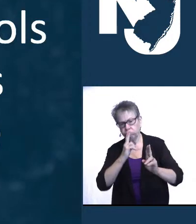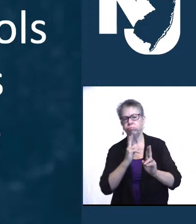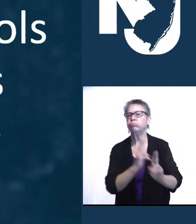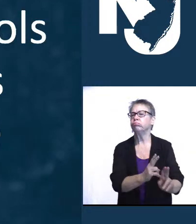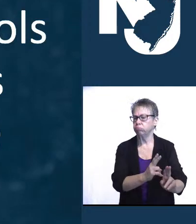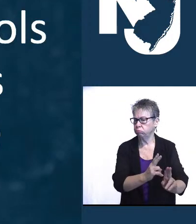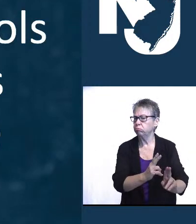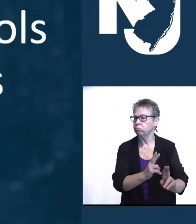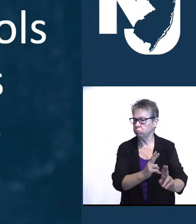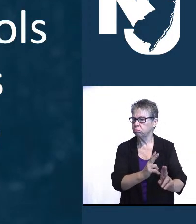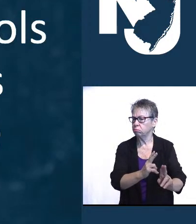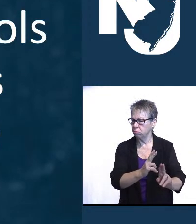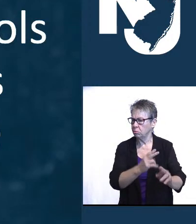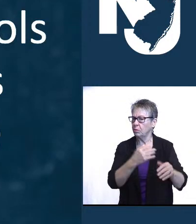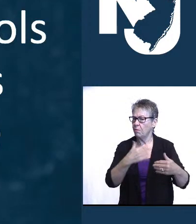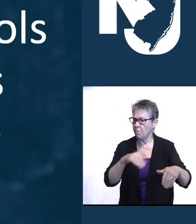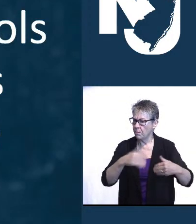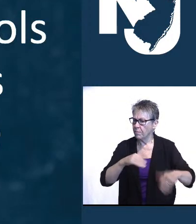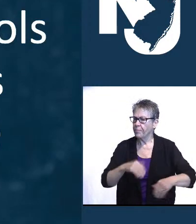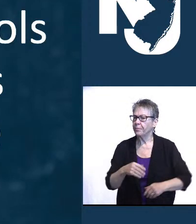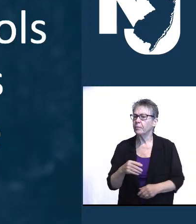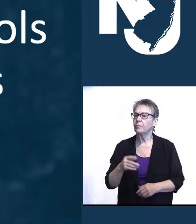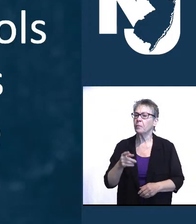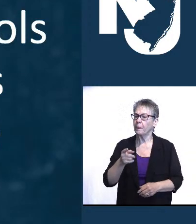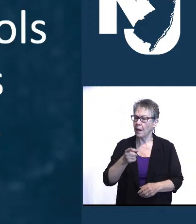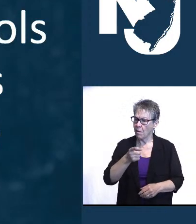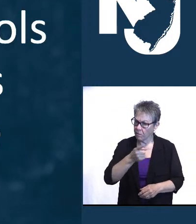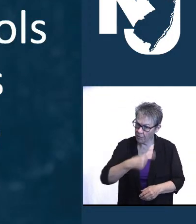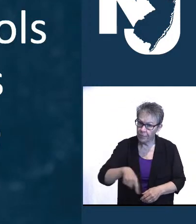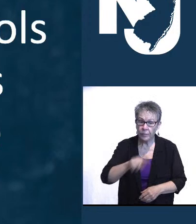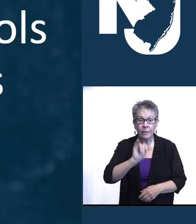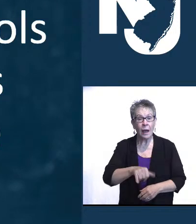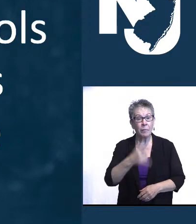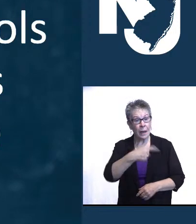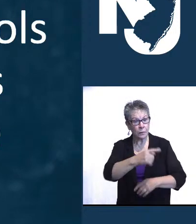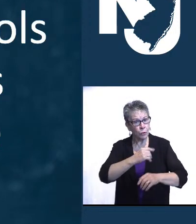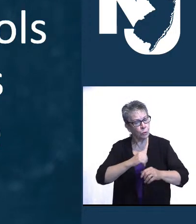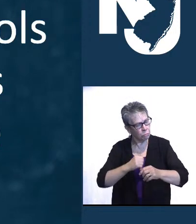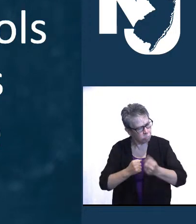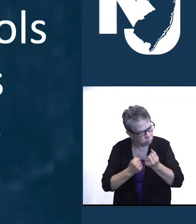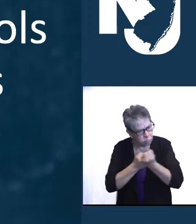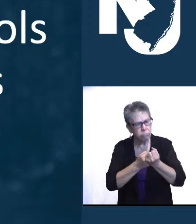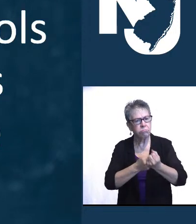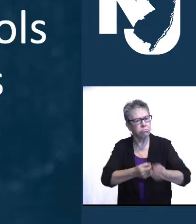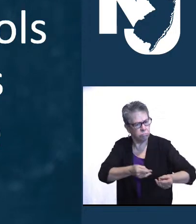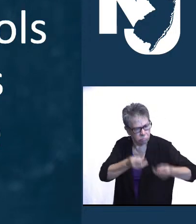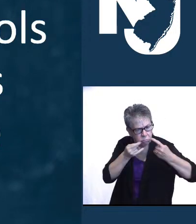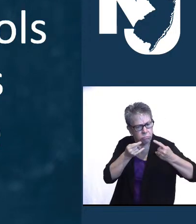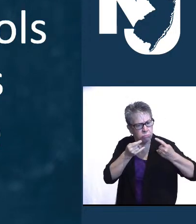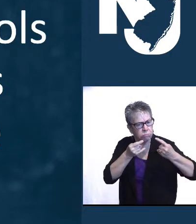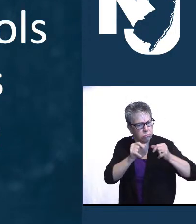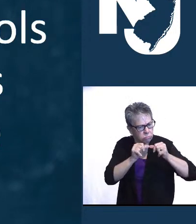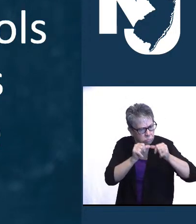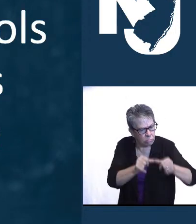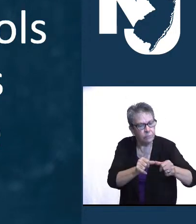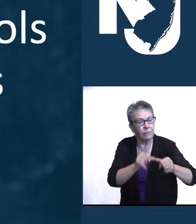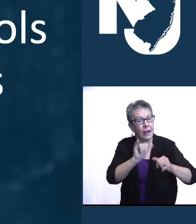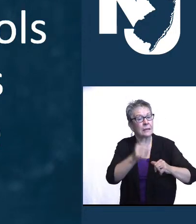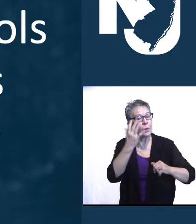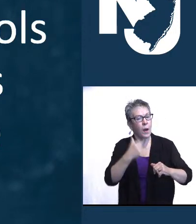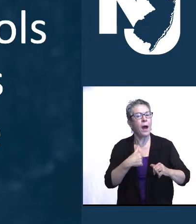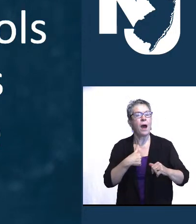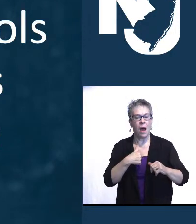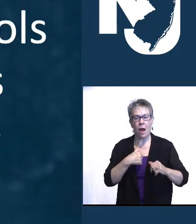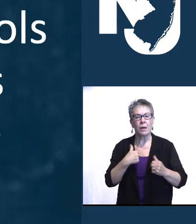reason why we're ready to take this step. A couple of things to note. We are removing